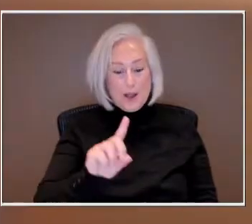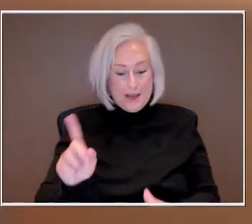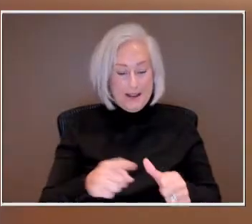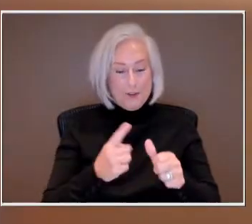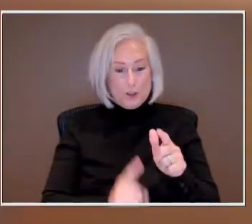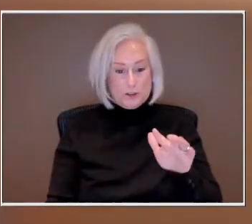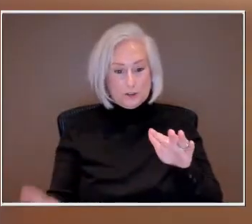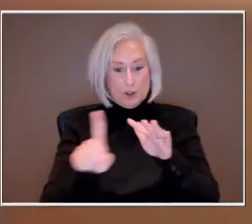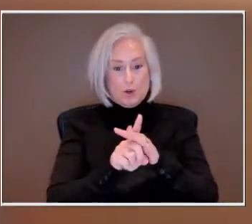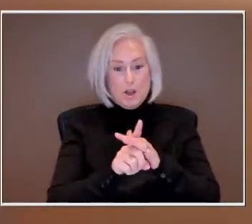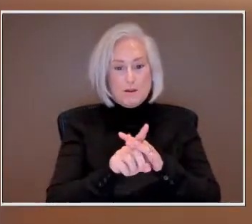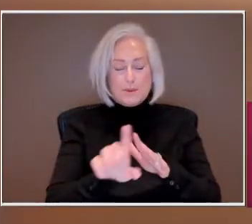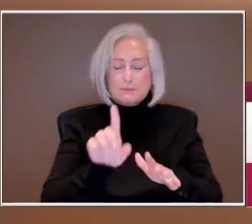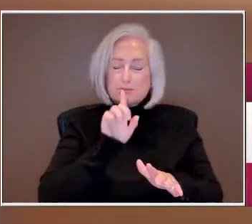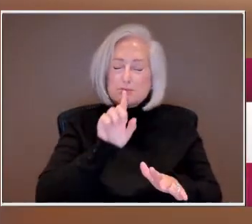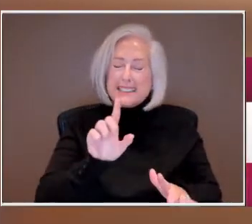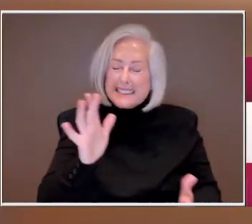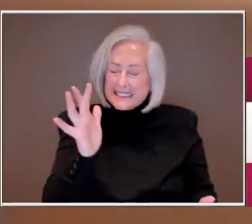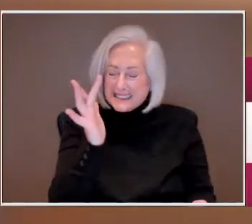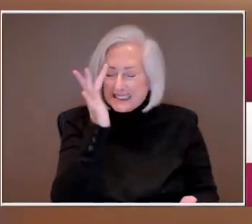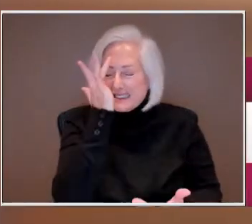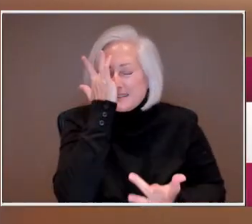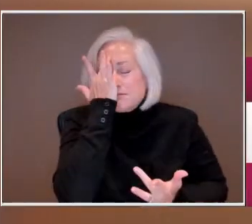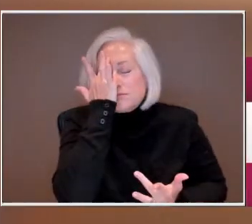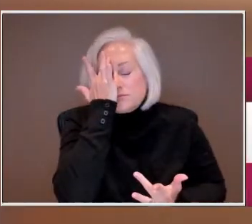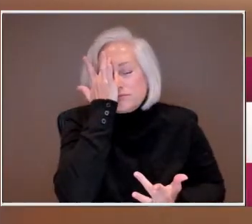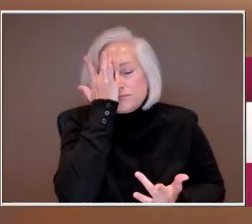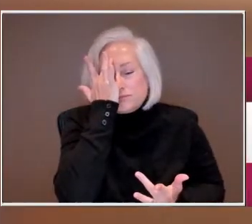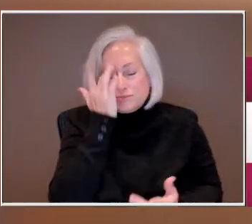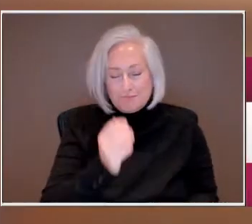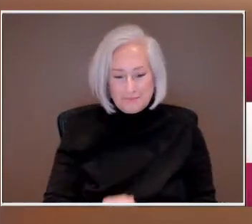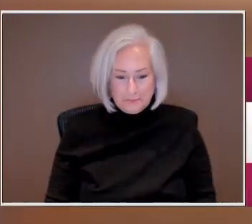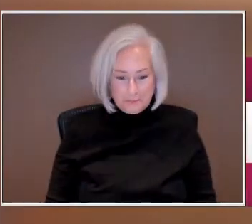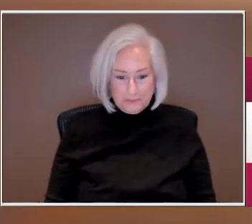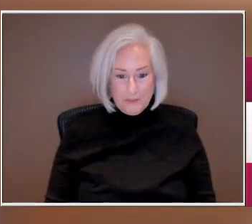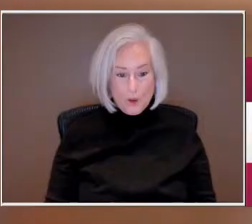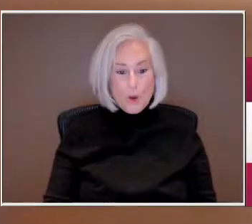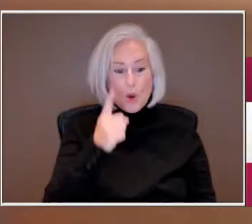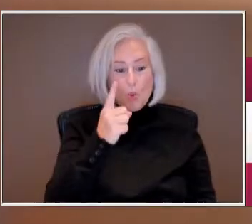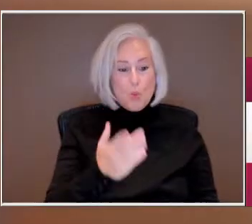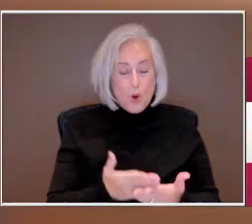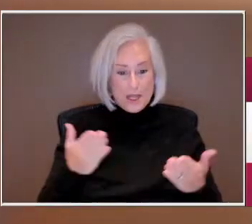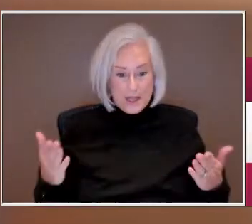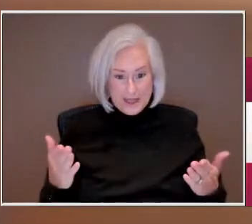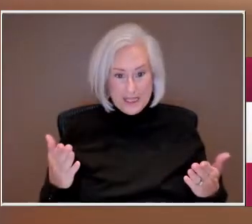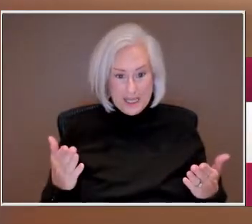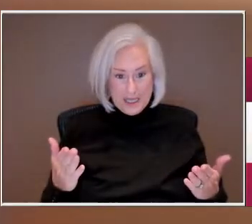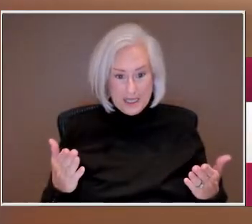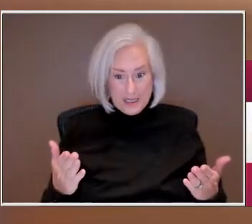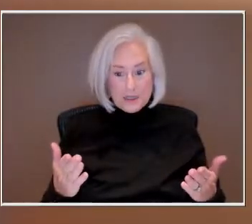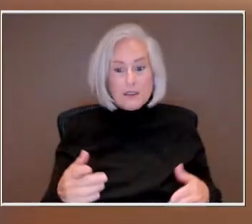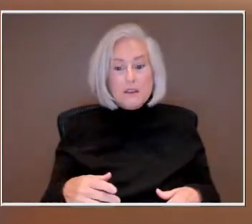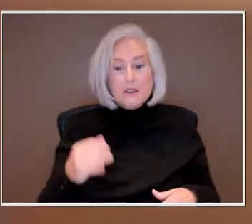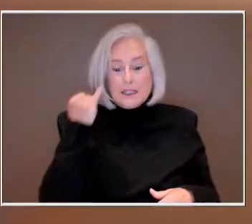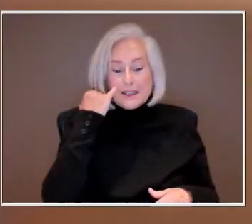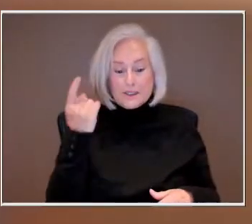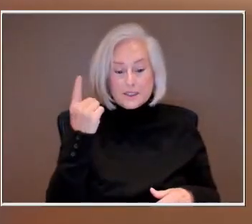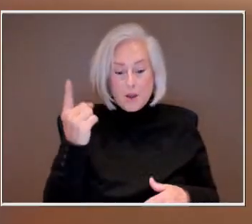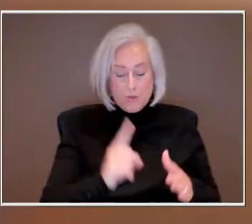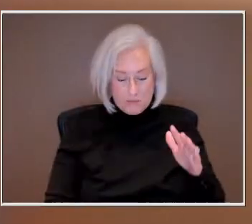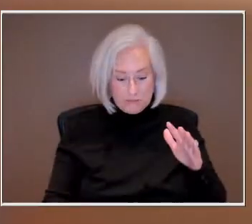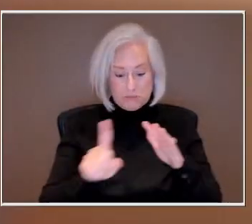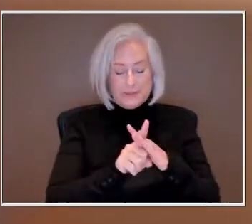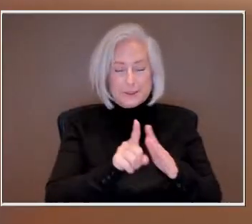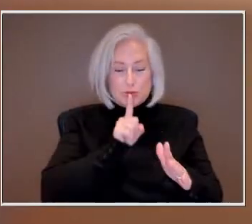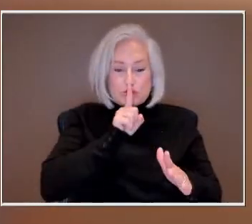was incredibly ill, and one of the variables when we think about when someone comes in that's very, very sick is, you know,